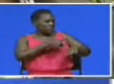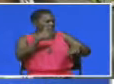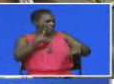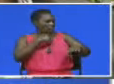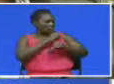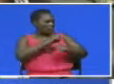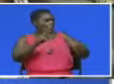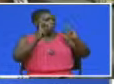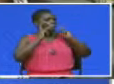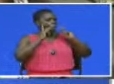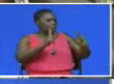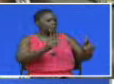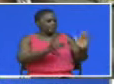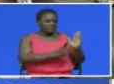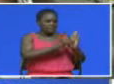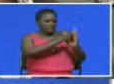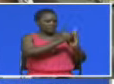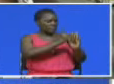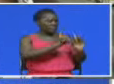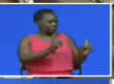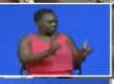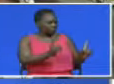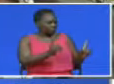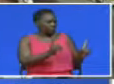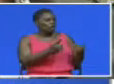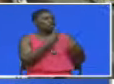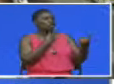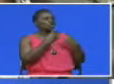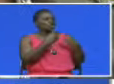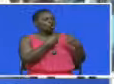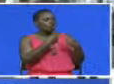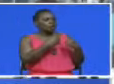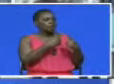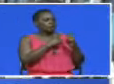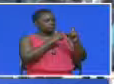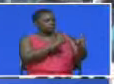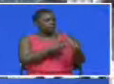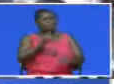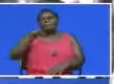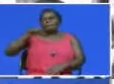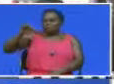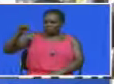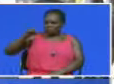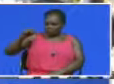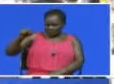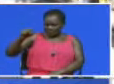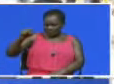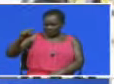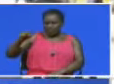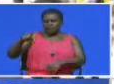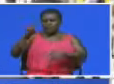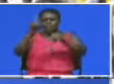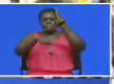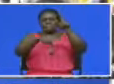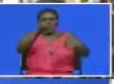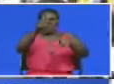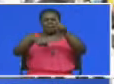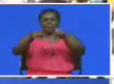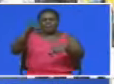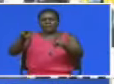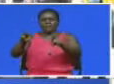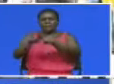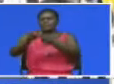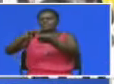and stability for development to happen. And they are talking about tokenism. Politics, they say, is just as dynamic as the